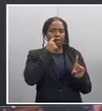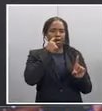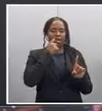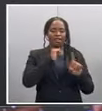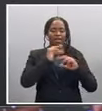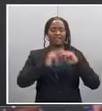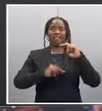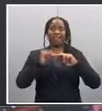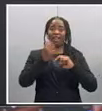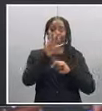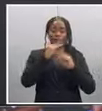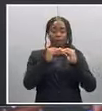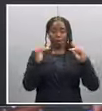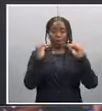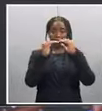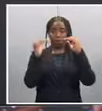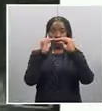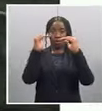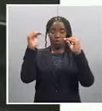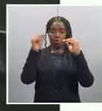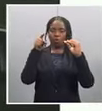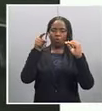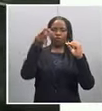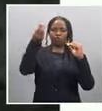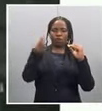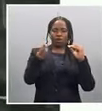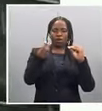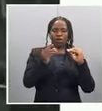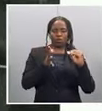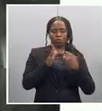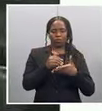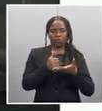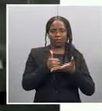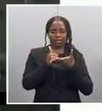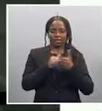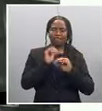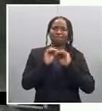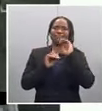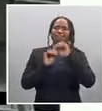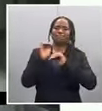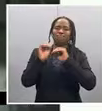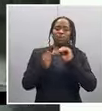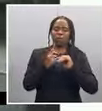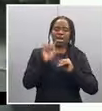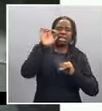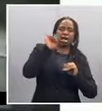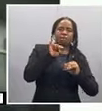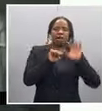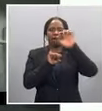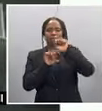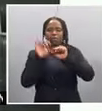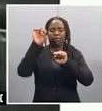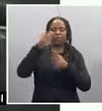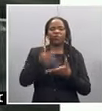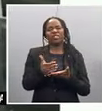of a four-story building. Mamadou Gassama pulled himself from one balcony to another